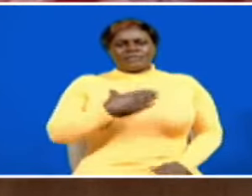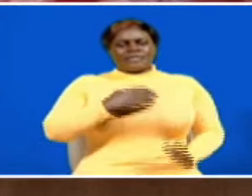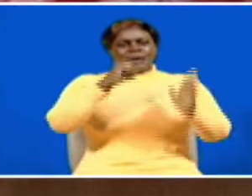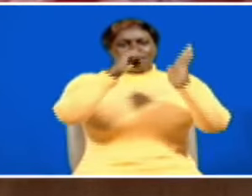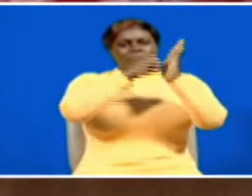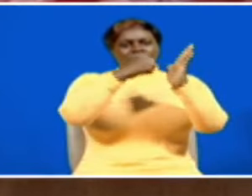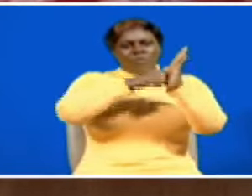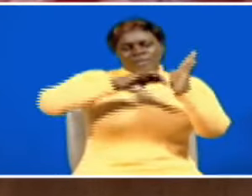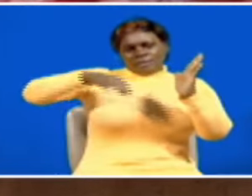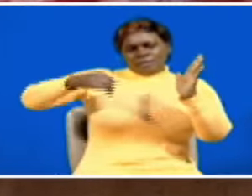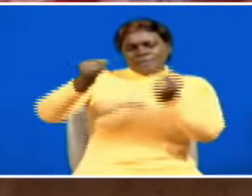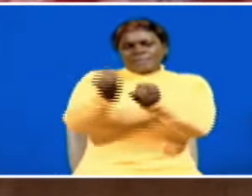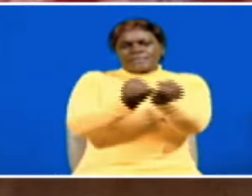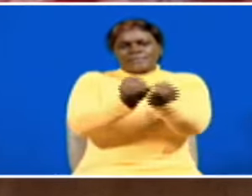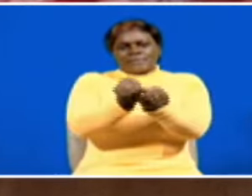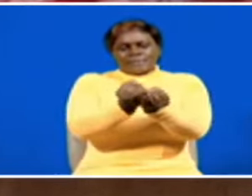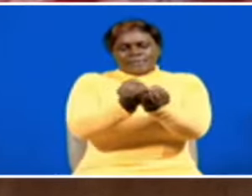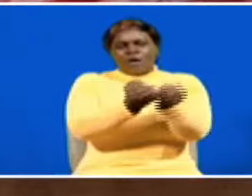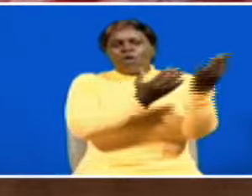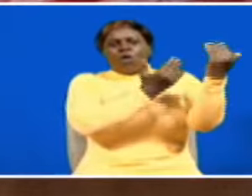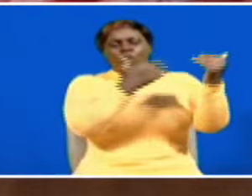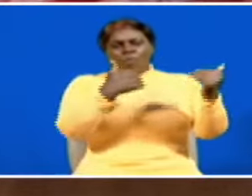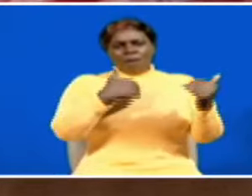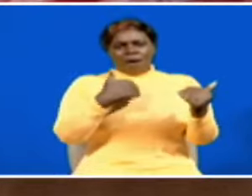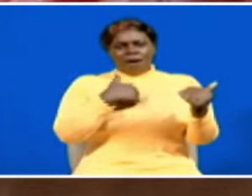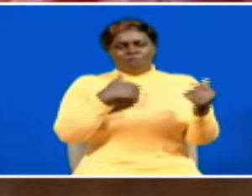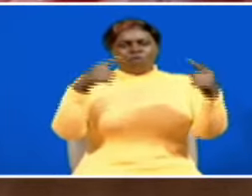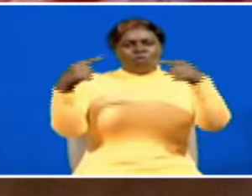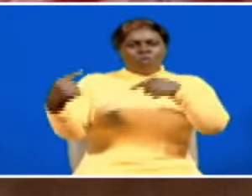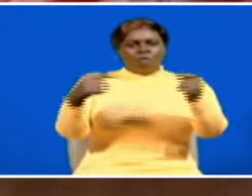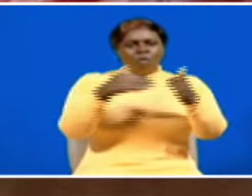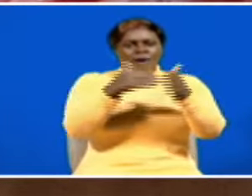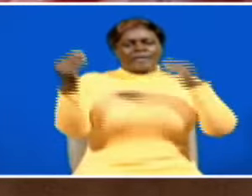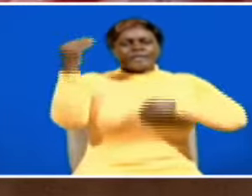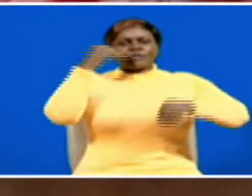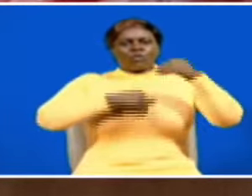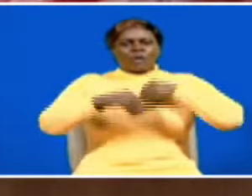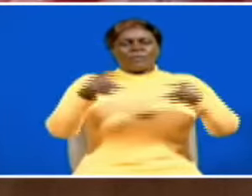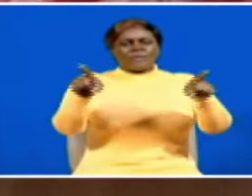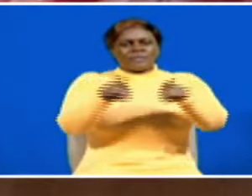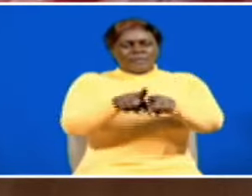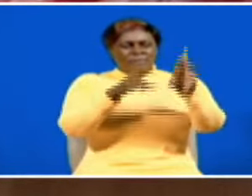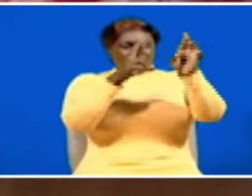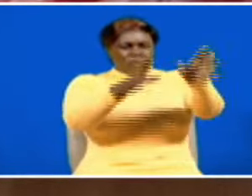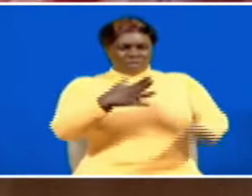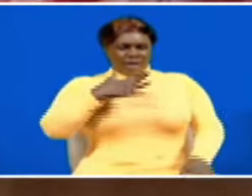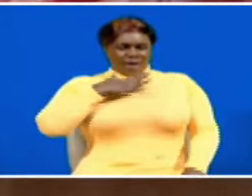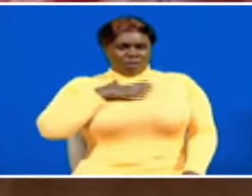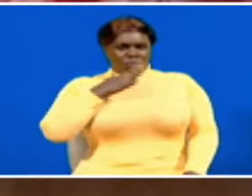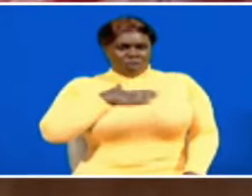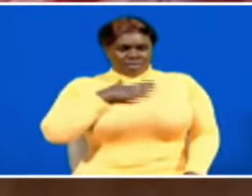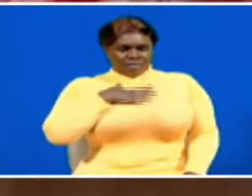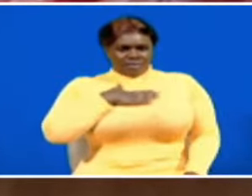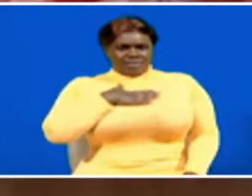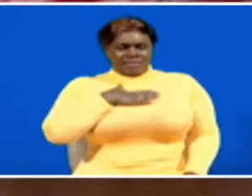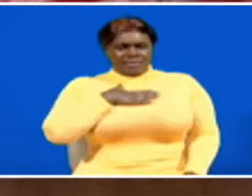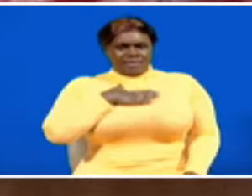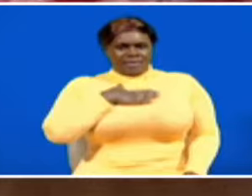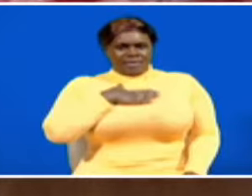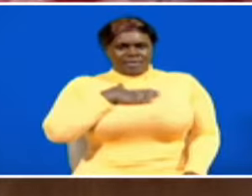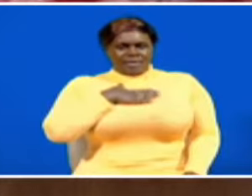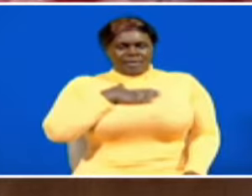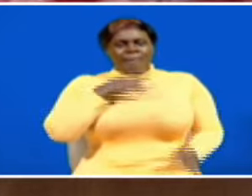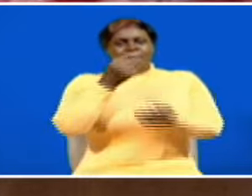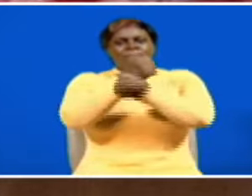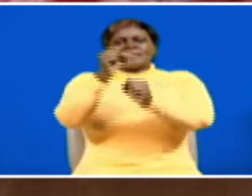County Saturday, has remained optimistic in the war against graft, and as KTN's Daniel Kariuki reports,